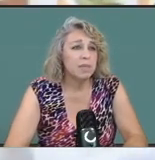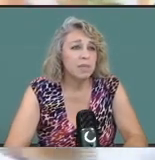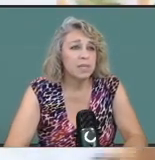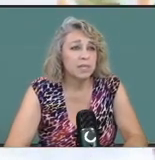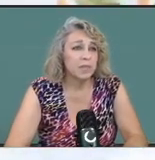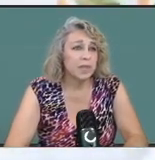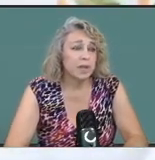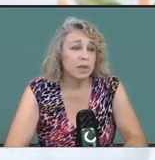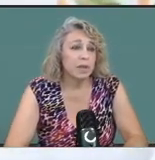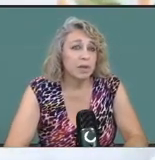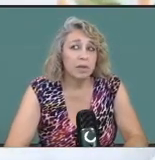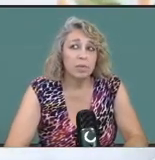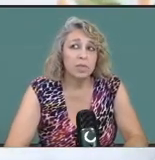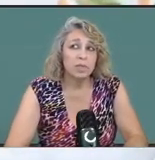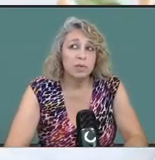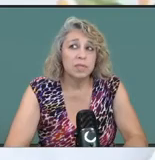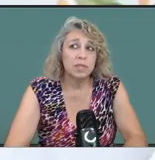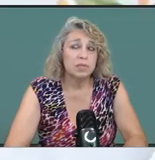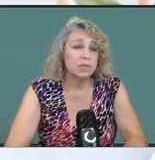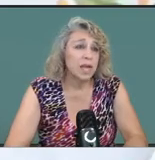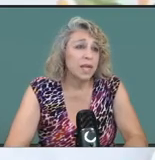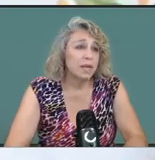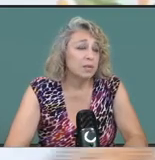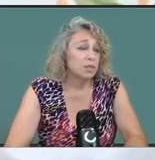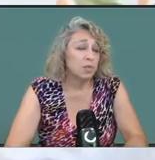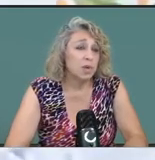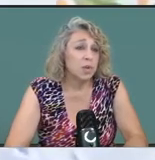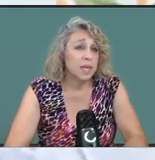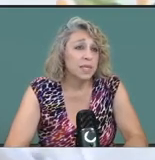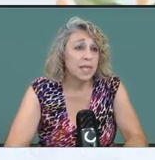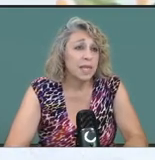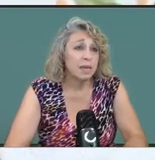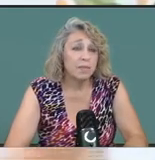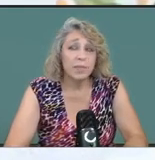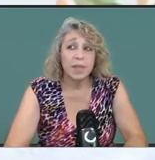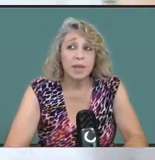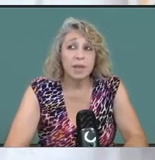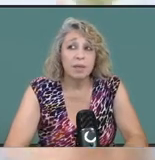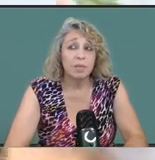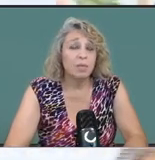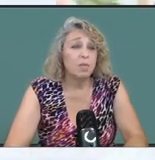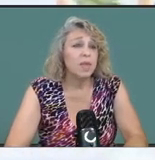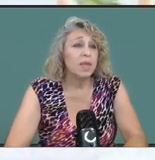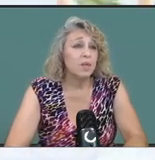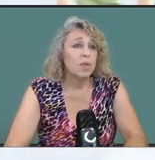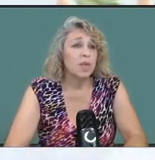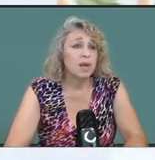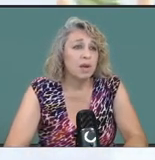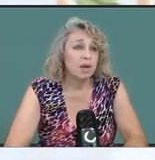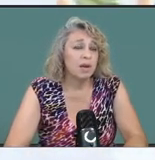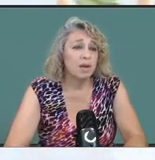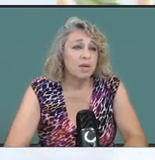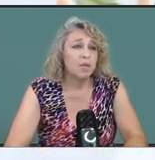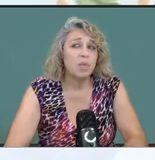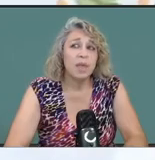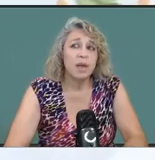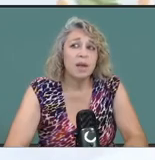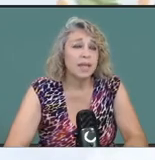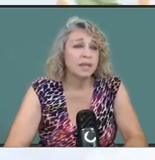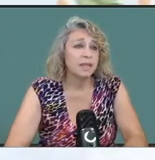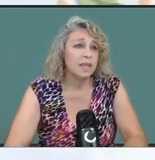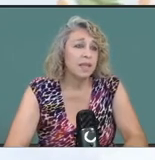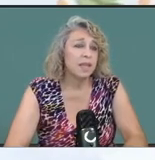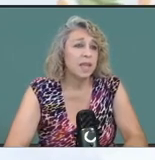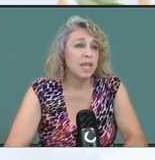commitment what so and so died so what are we going to say we we are we are